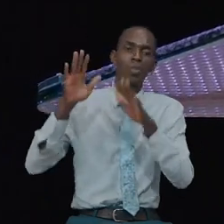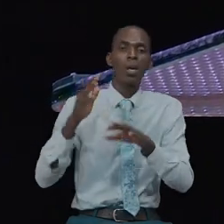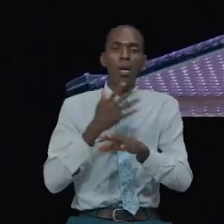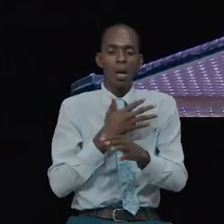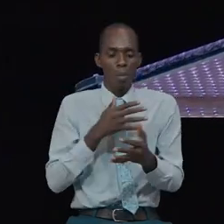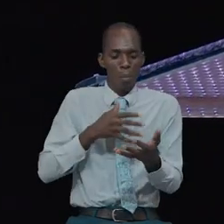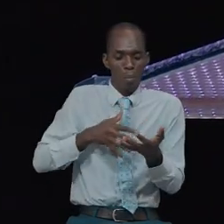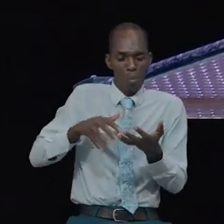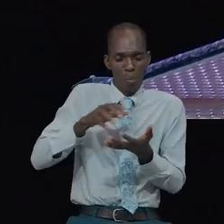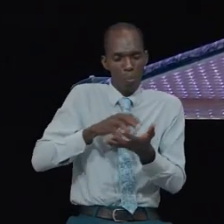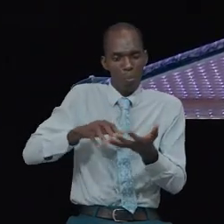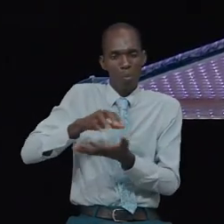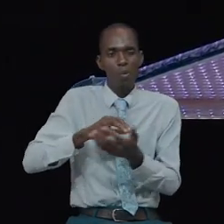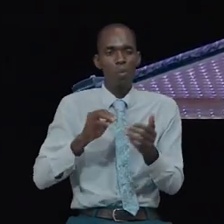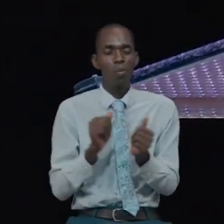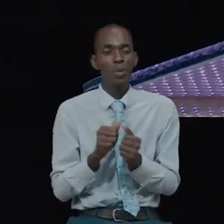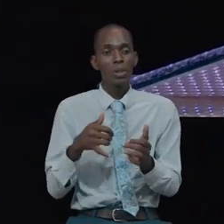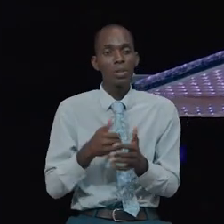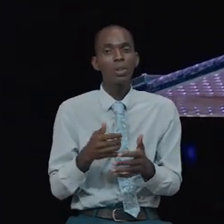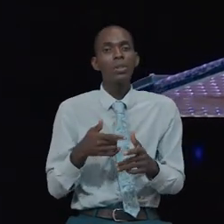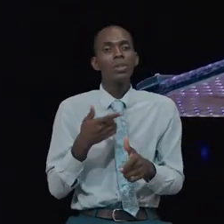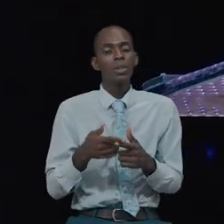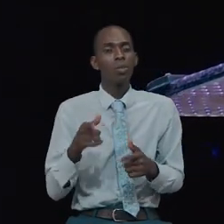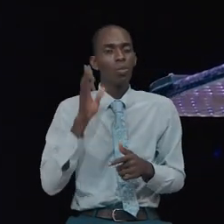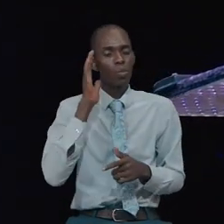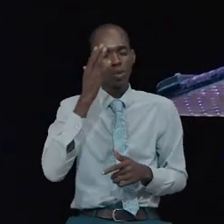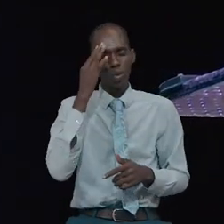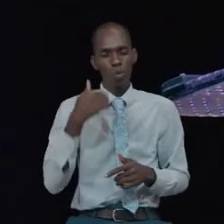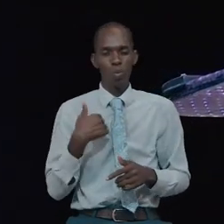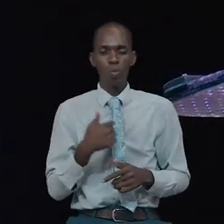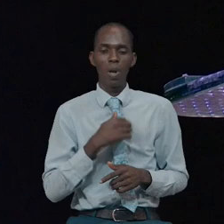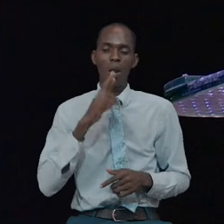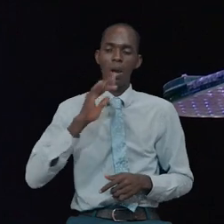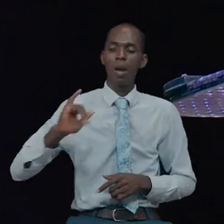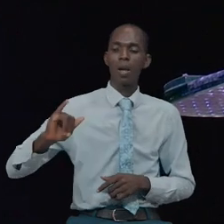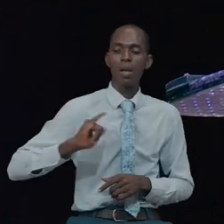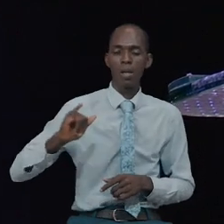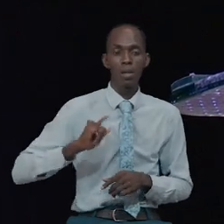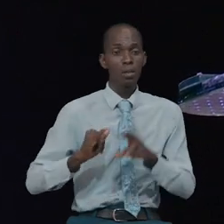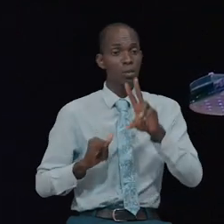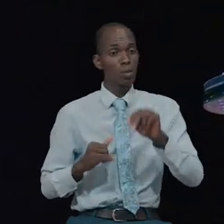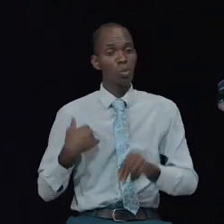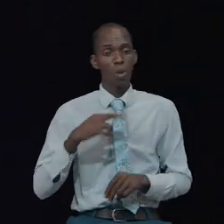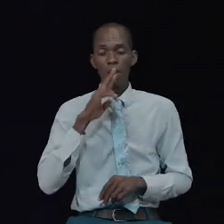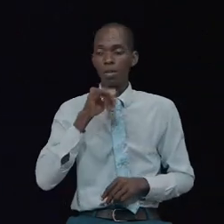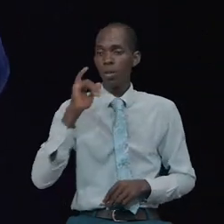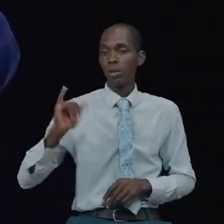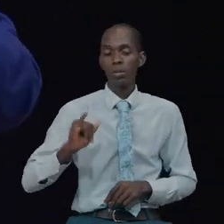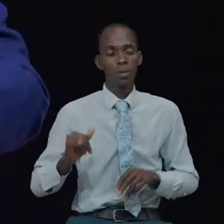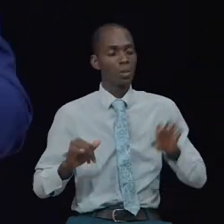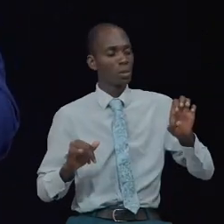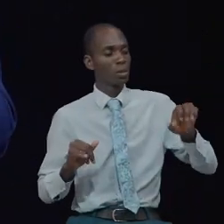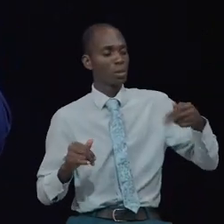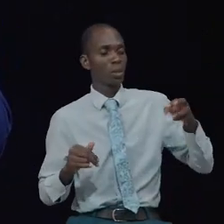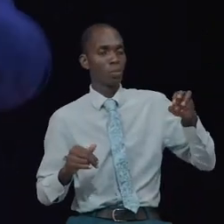mix with them so that they will know we are one. We're not one. Ephraim and the other nations, they